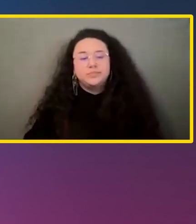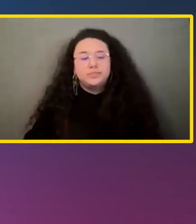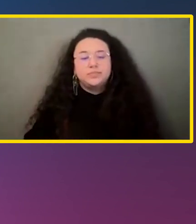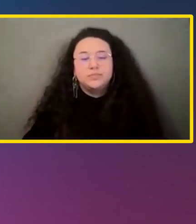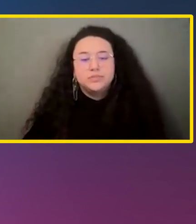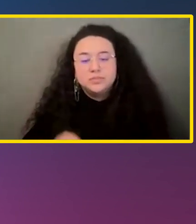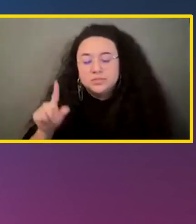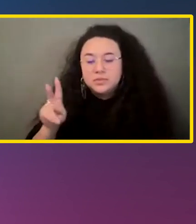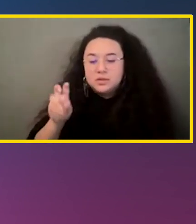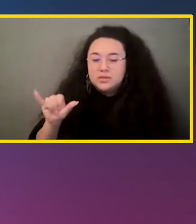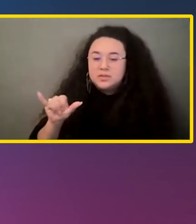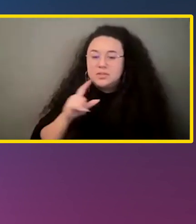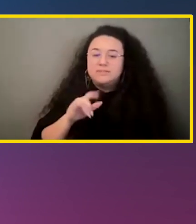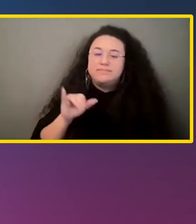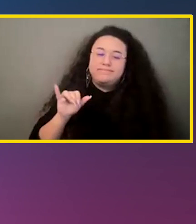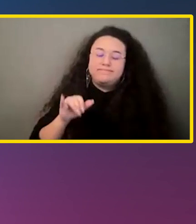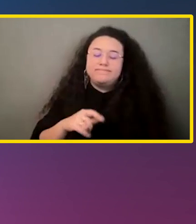that's